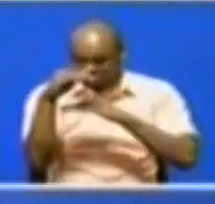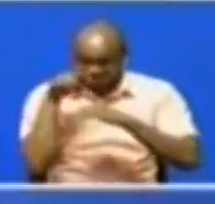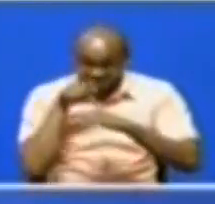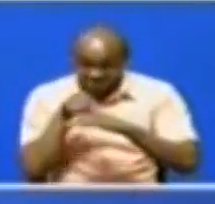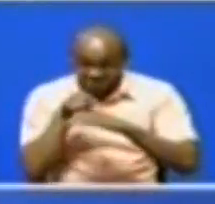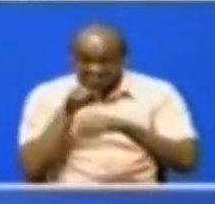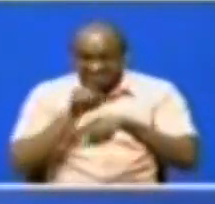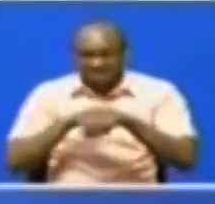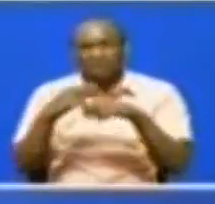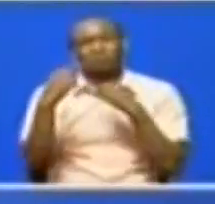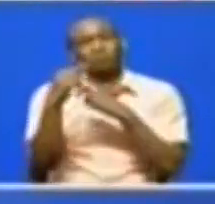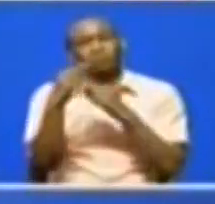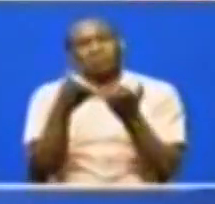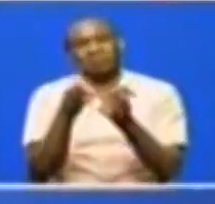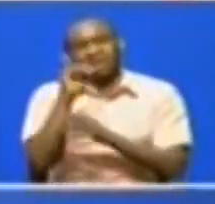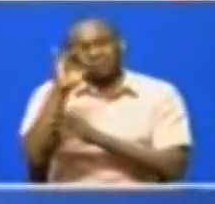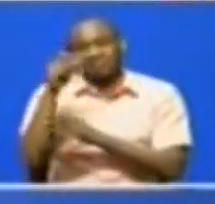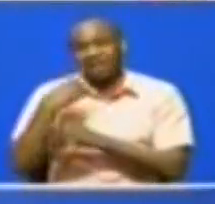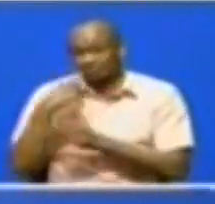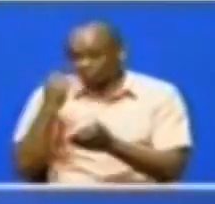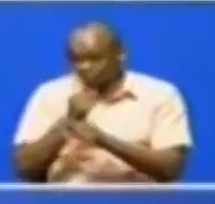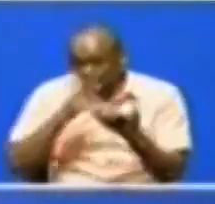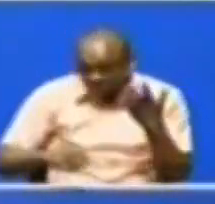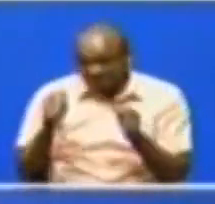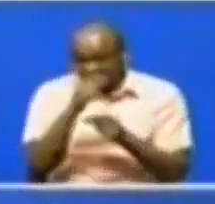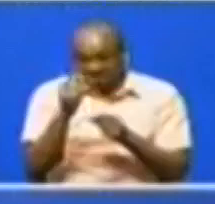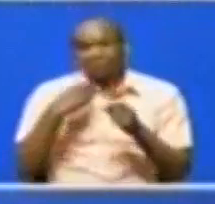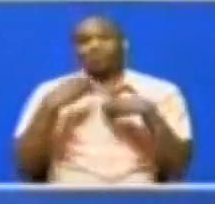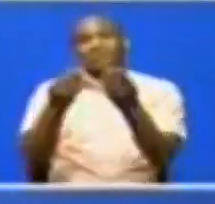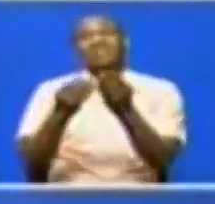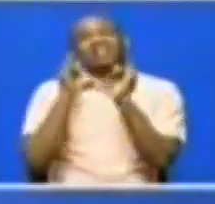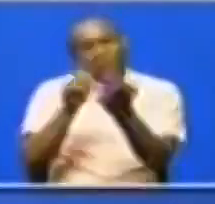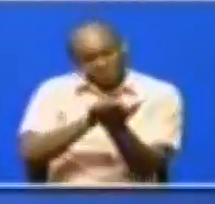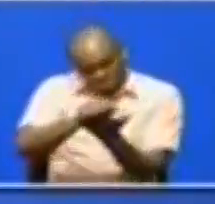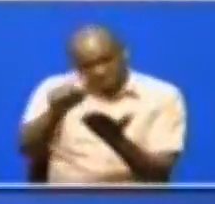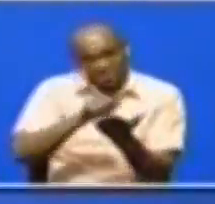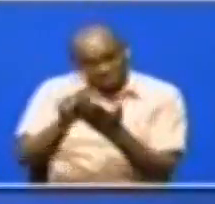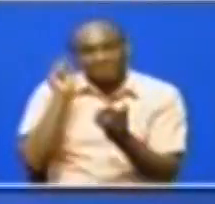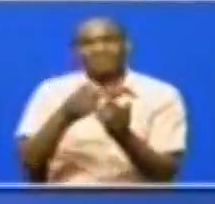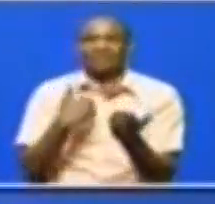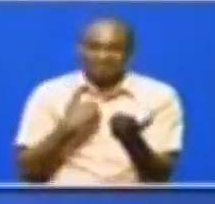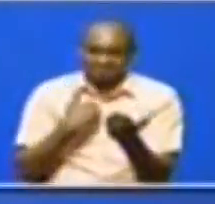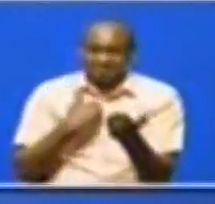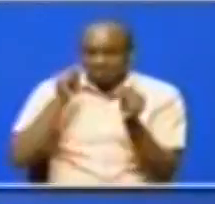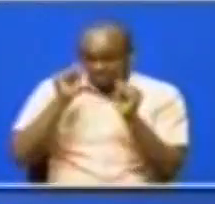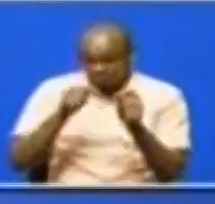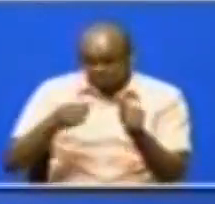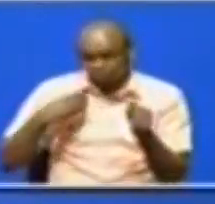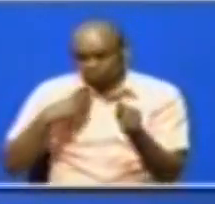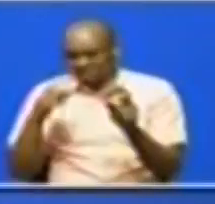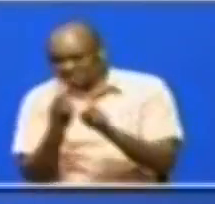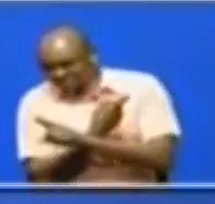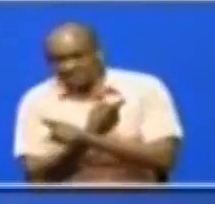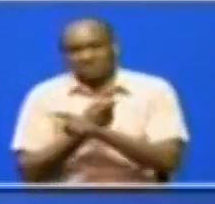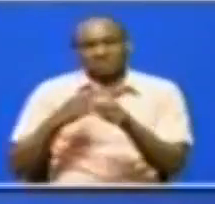Within that limited time, IEBC has to tender for the supply of fresh ballot papers and to seal the loopholes